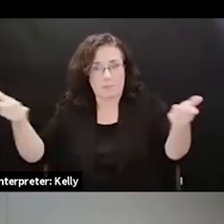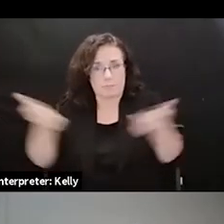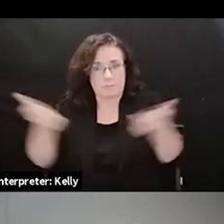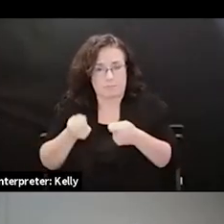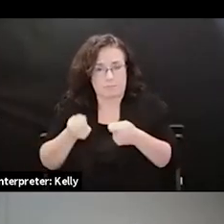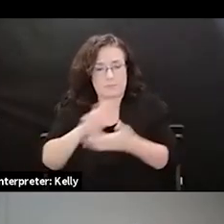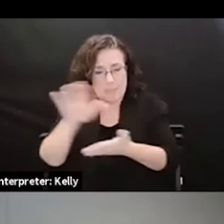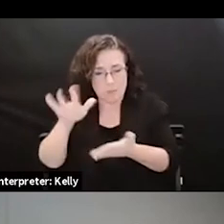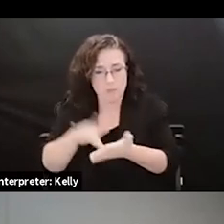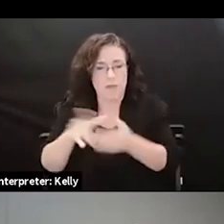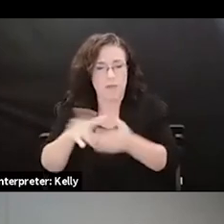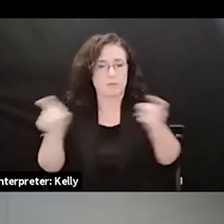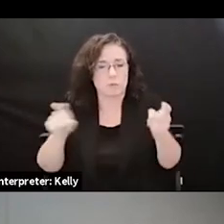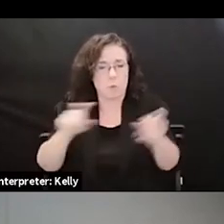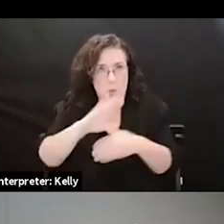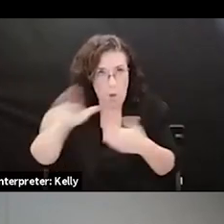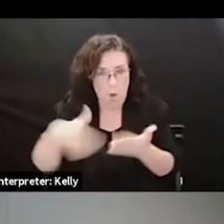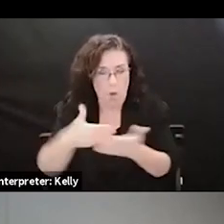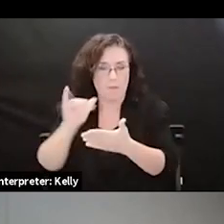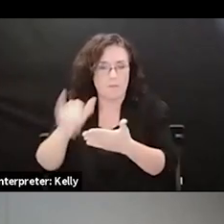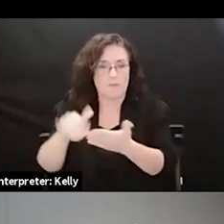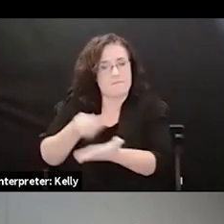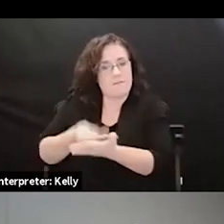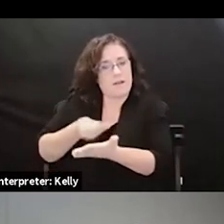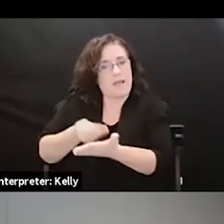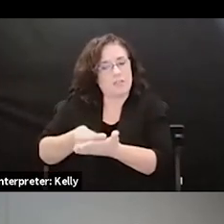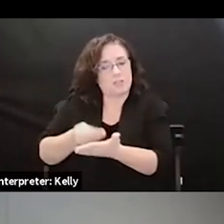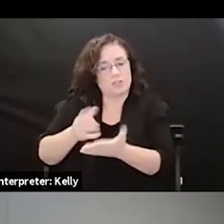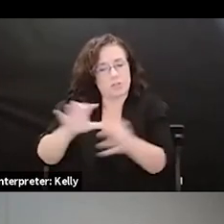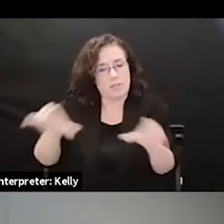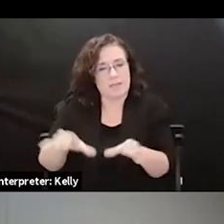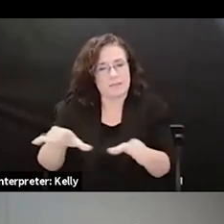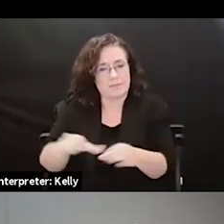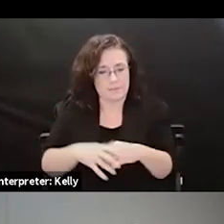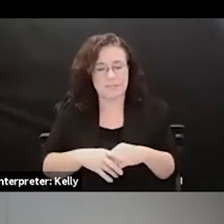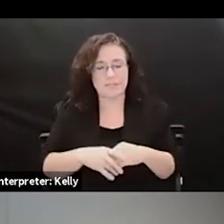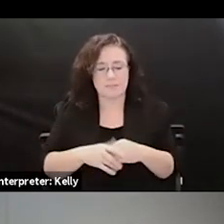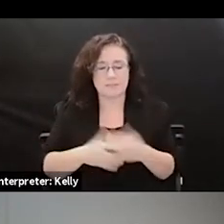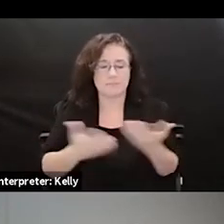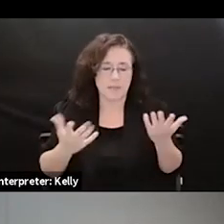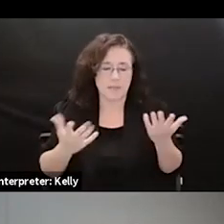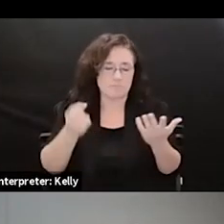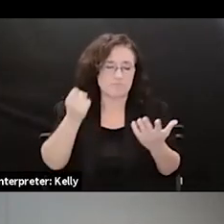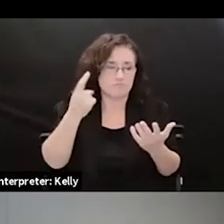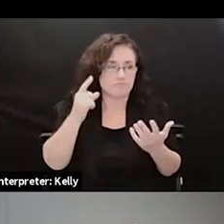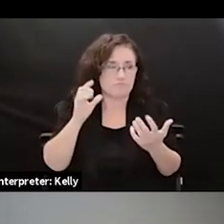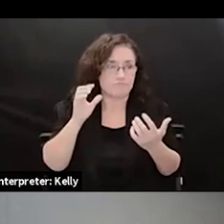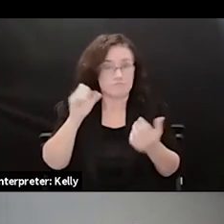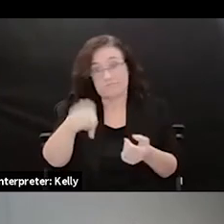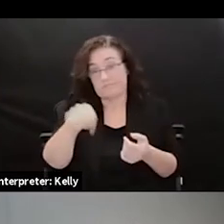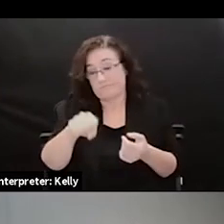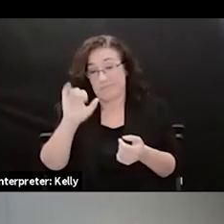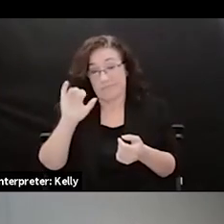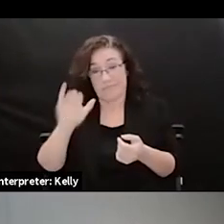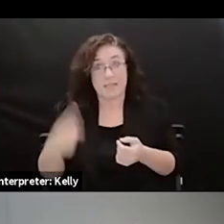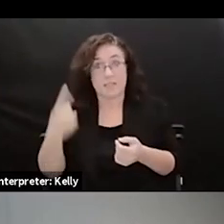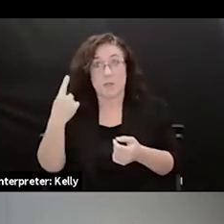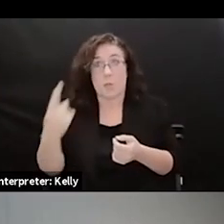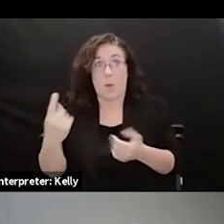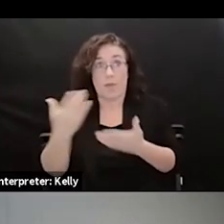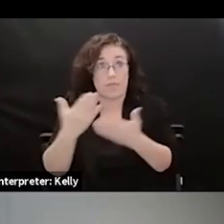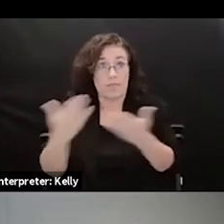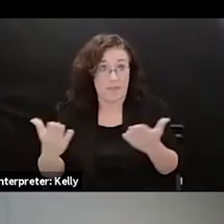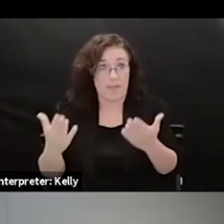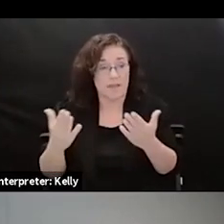um but i do think that's that's that's probably the only thing that be a above and beyond just